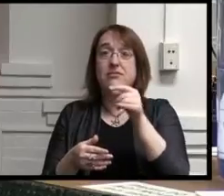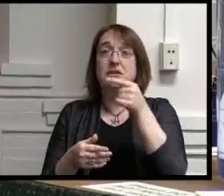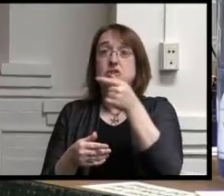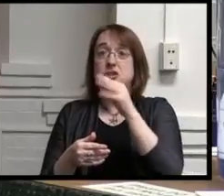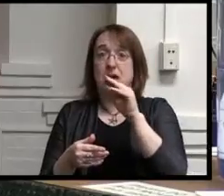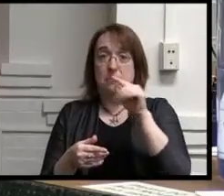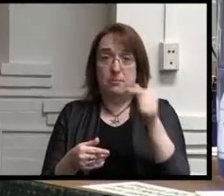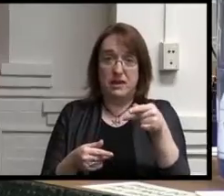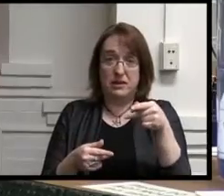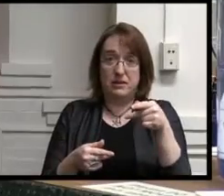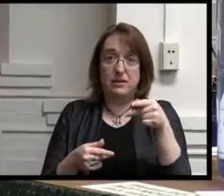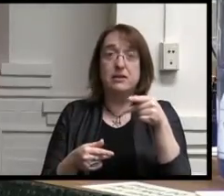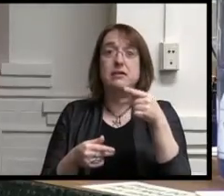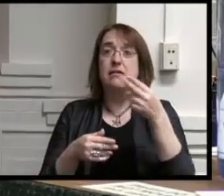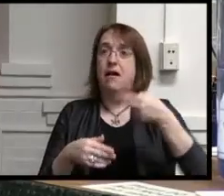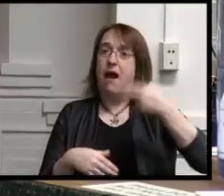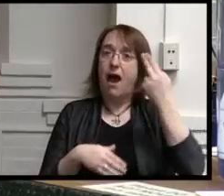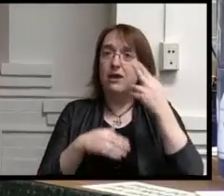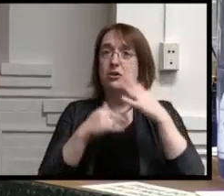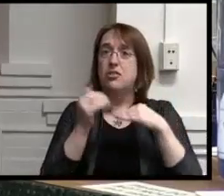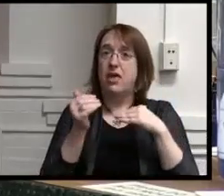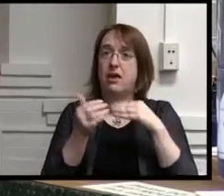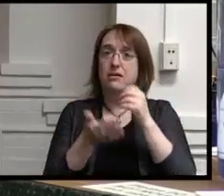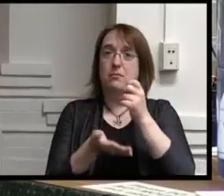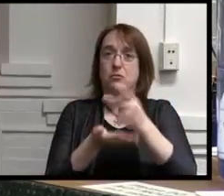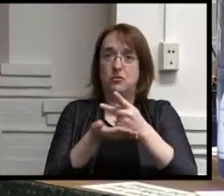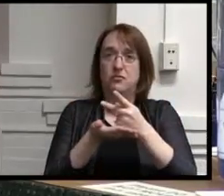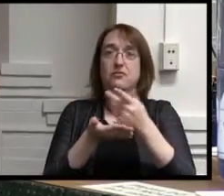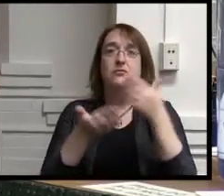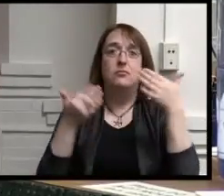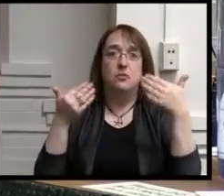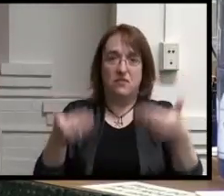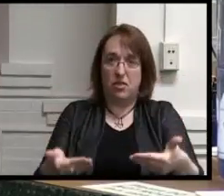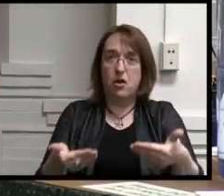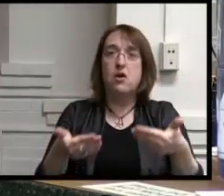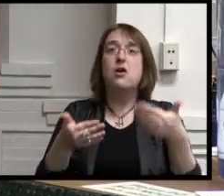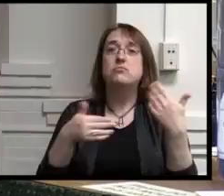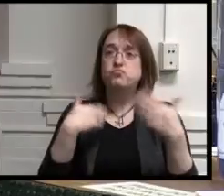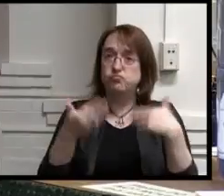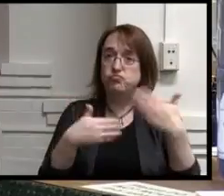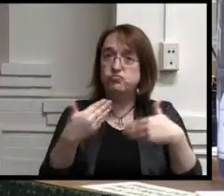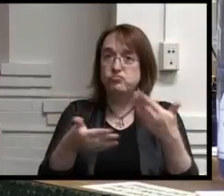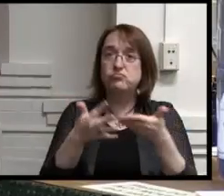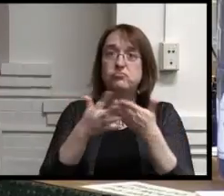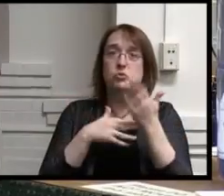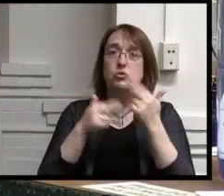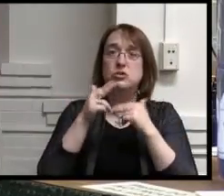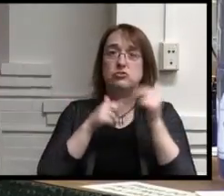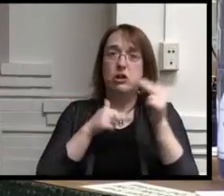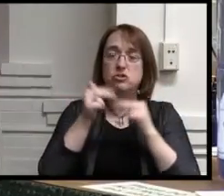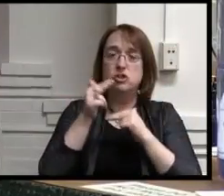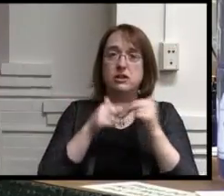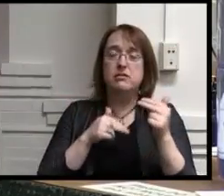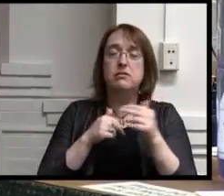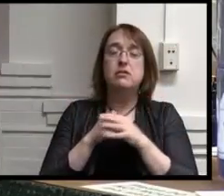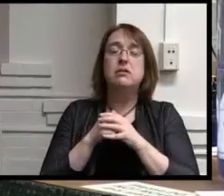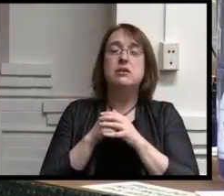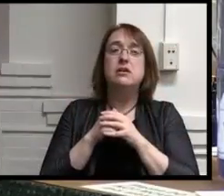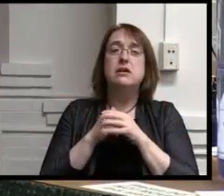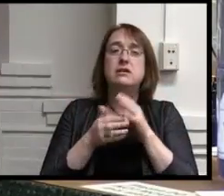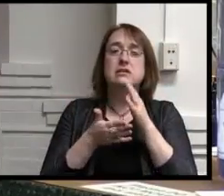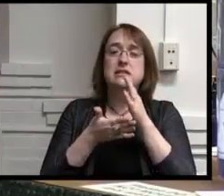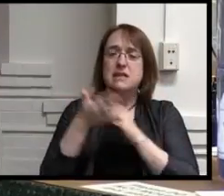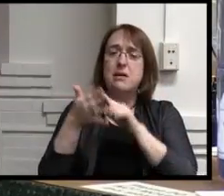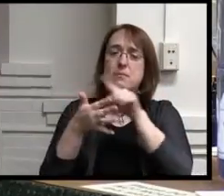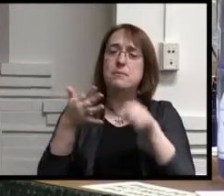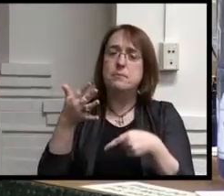in higher than what we've been able to approve and move along with in the course of this construction, some of these